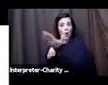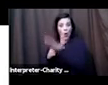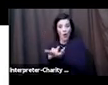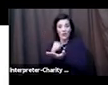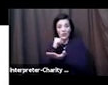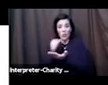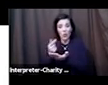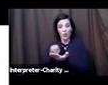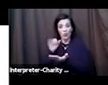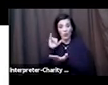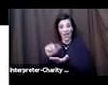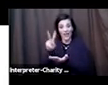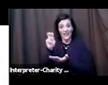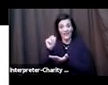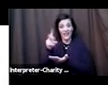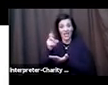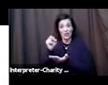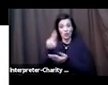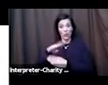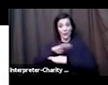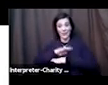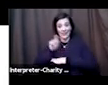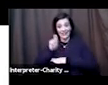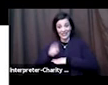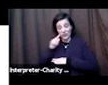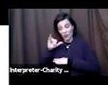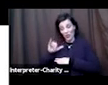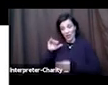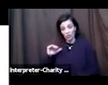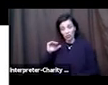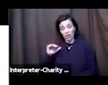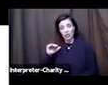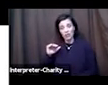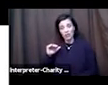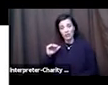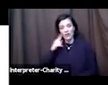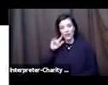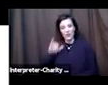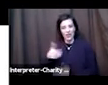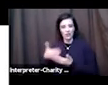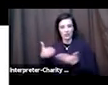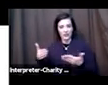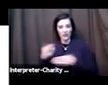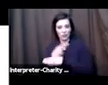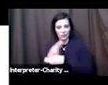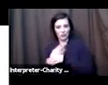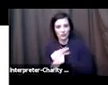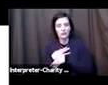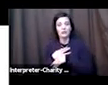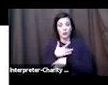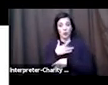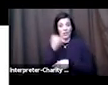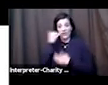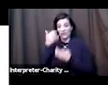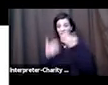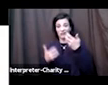through that vendor that's going to meet those specific needs that that child has to have for their device. And so usually when this happens,